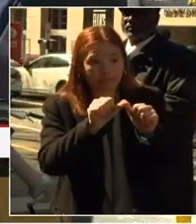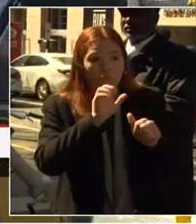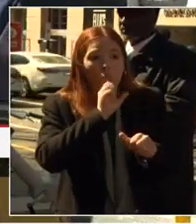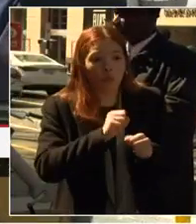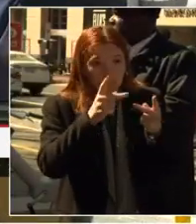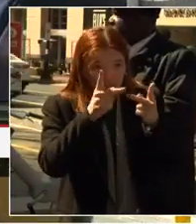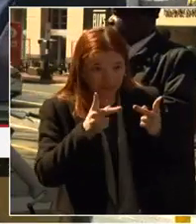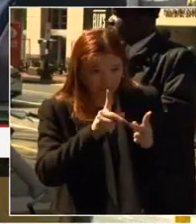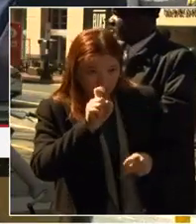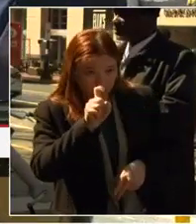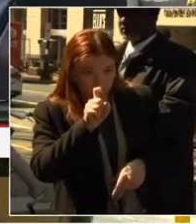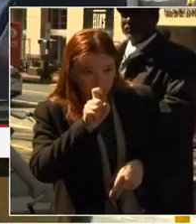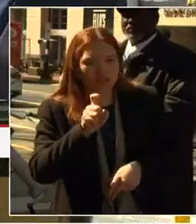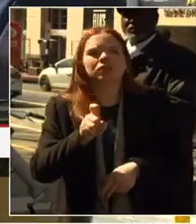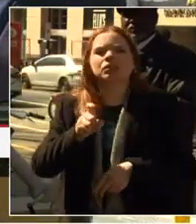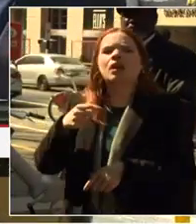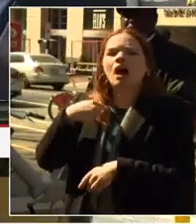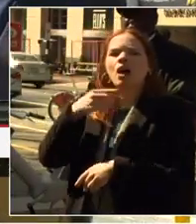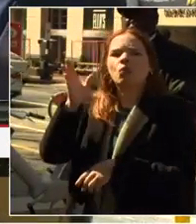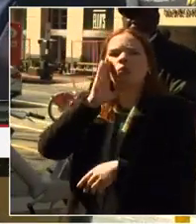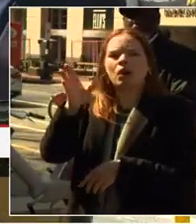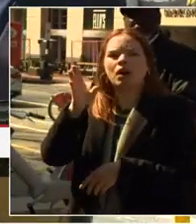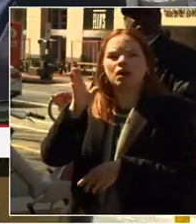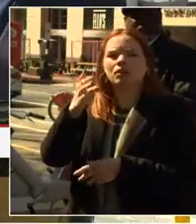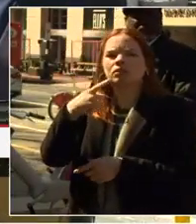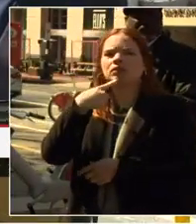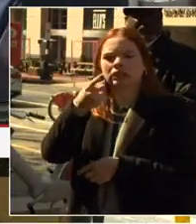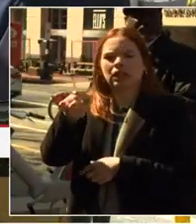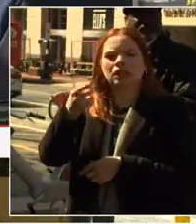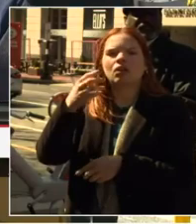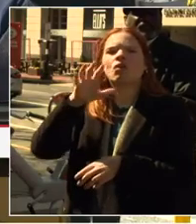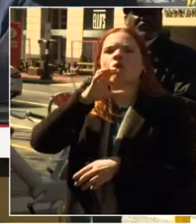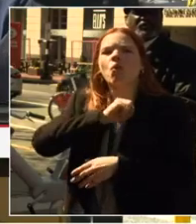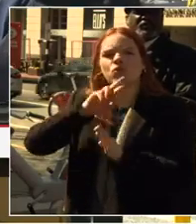about their previous roles by Wednesday.